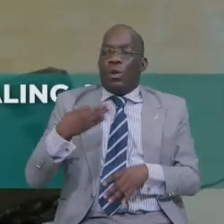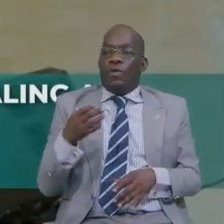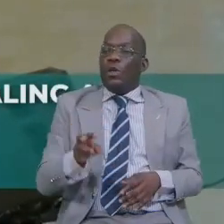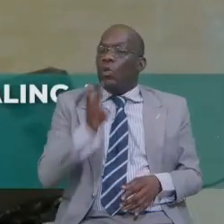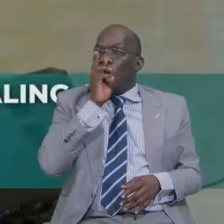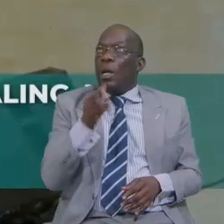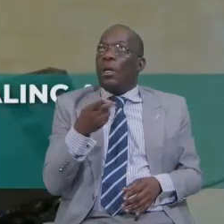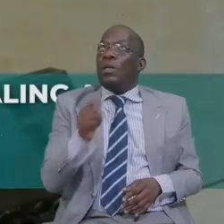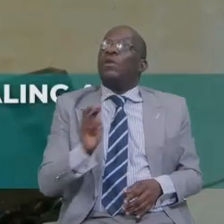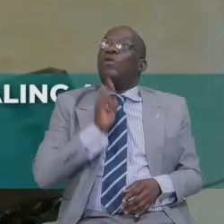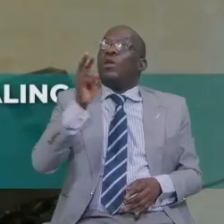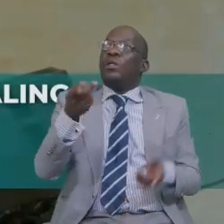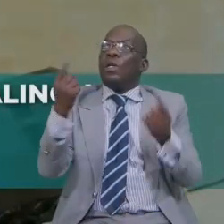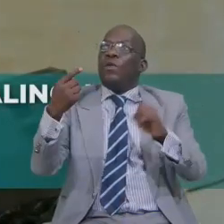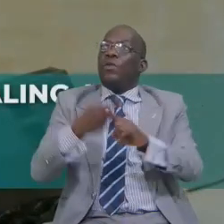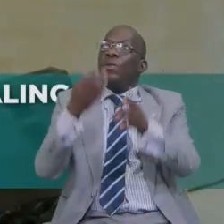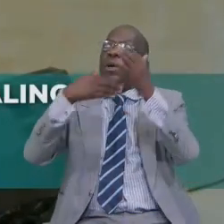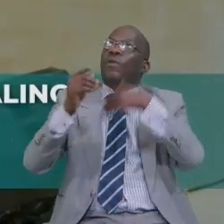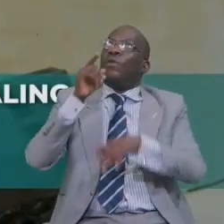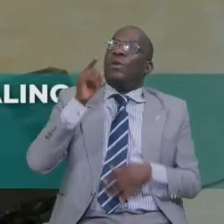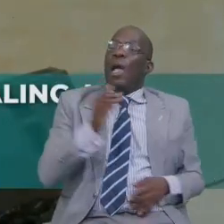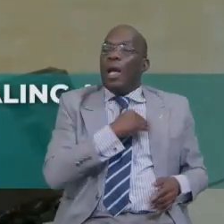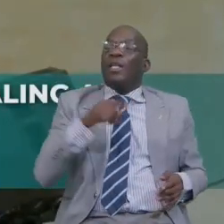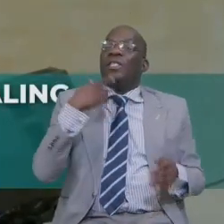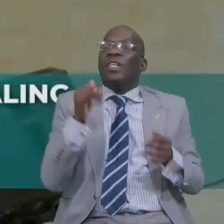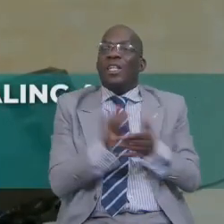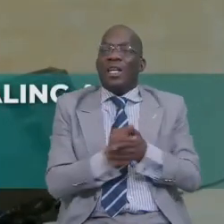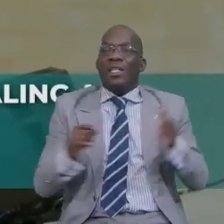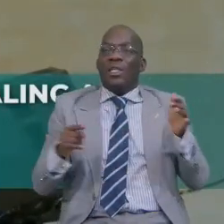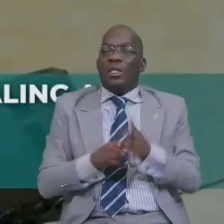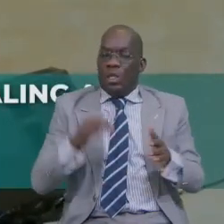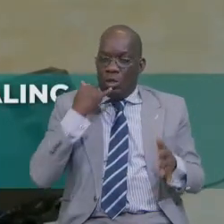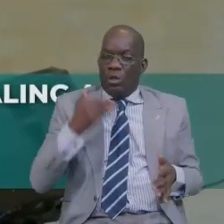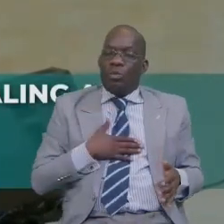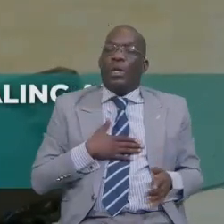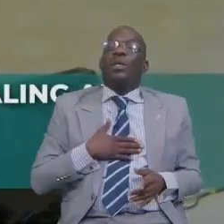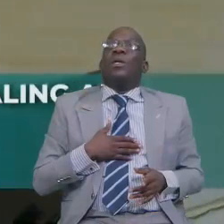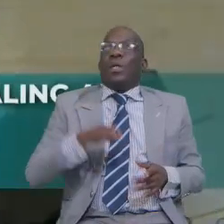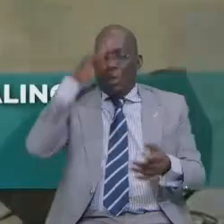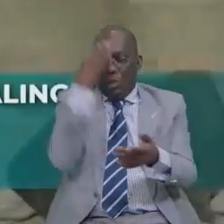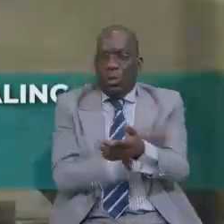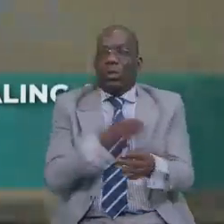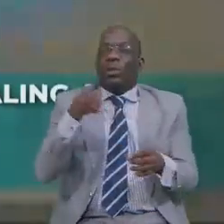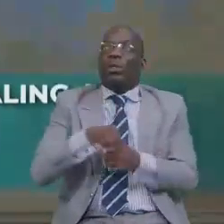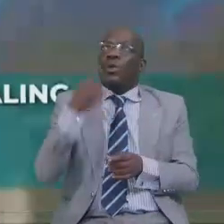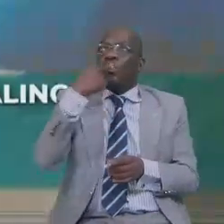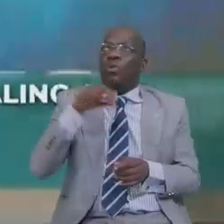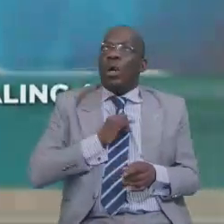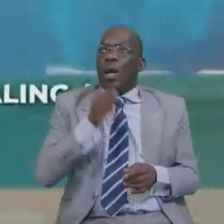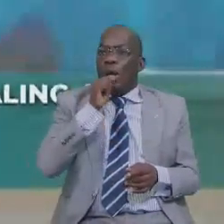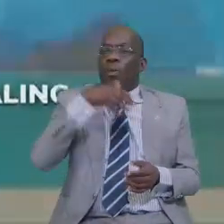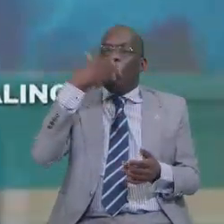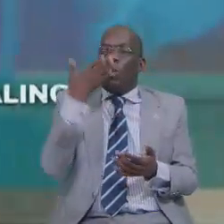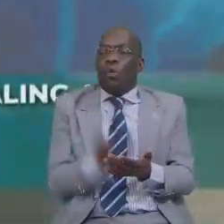from in heaven. Here is my beloved Son, in whom I am well pleased. Being in the Father